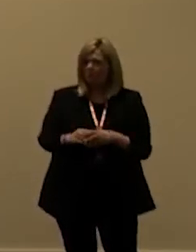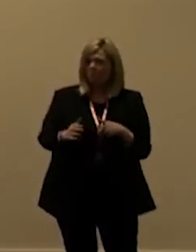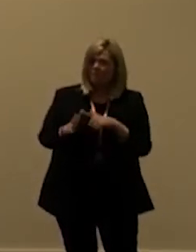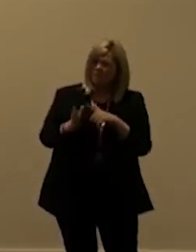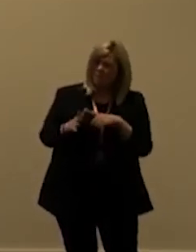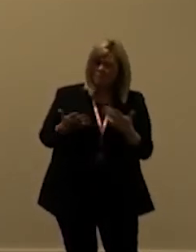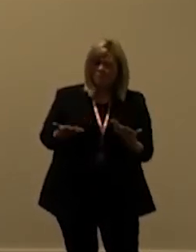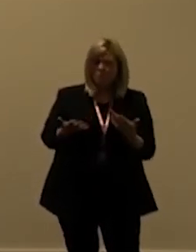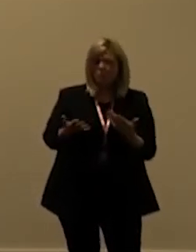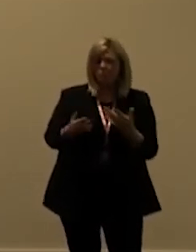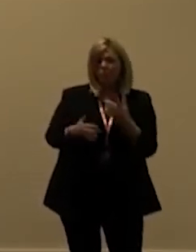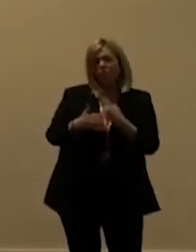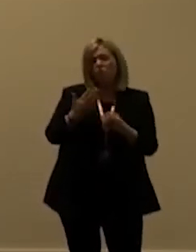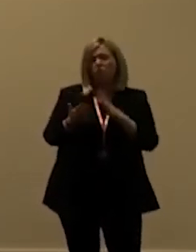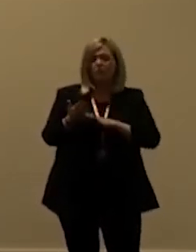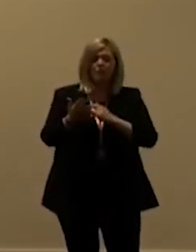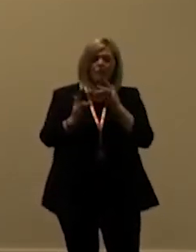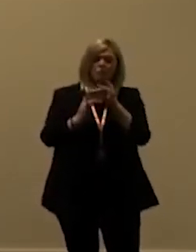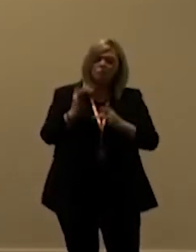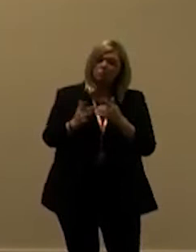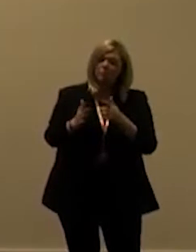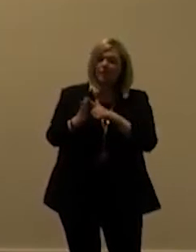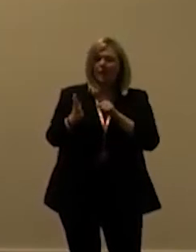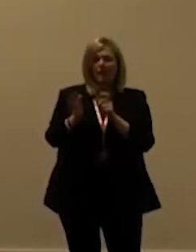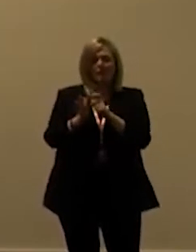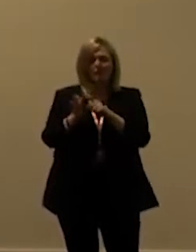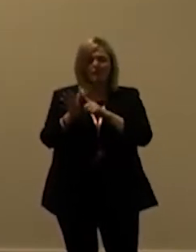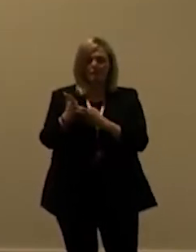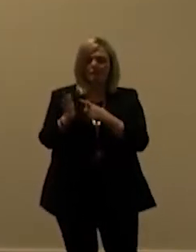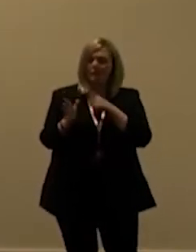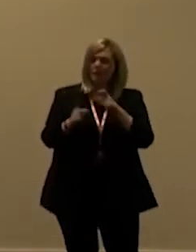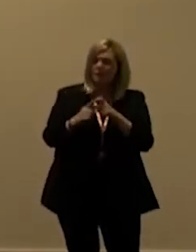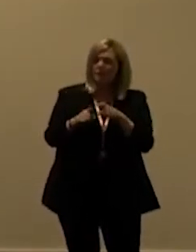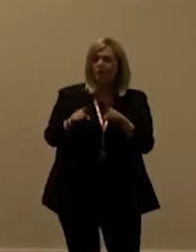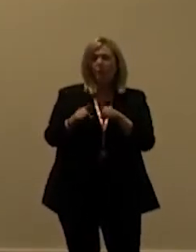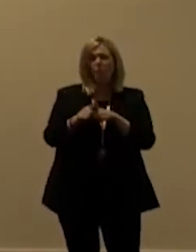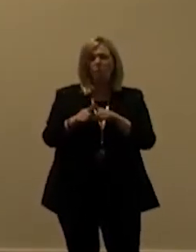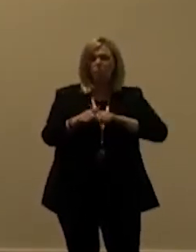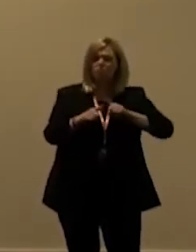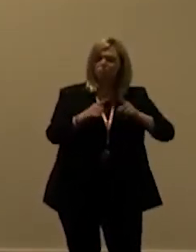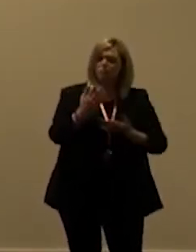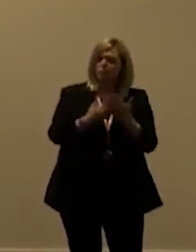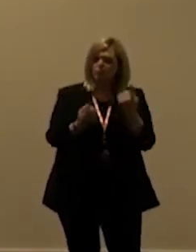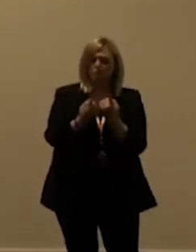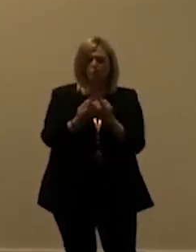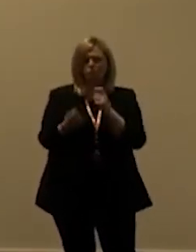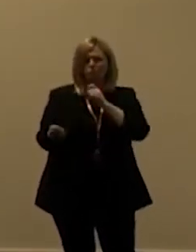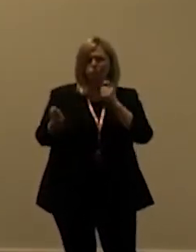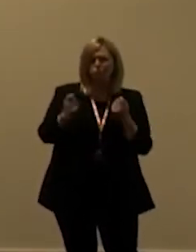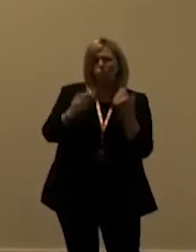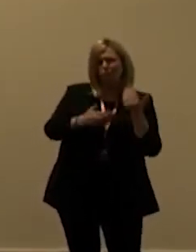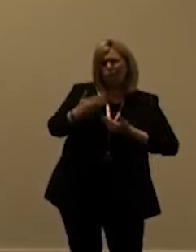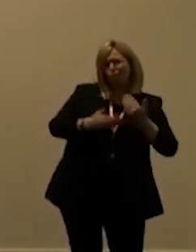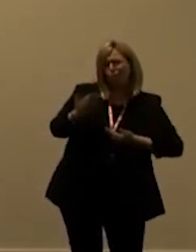Id or we had the original MS Online, we've gone to Azure Id. On top of that, we're going to Graph off the back of that now. So we're constantly changing the